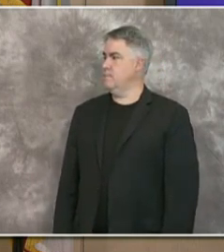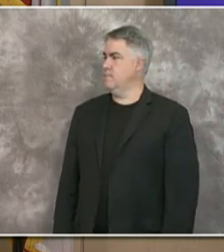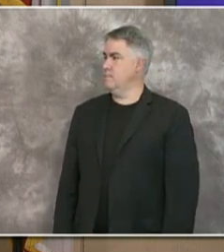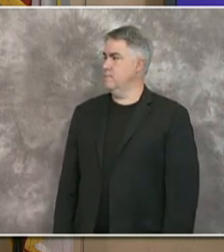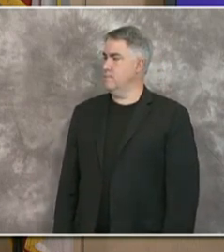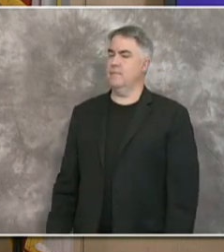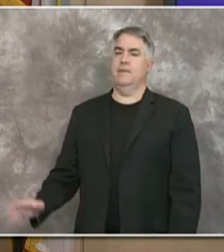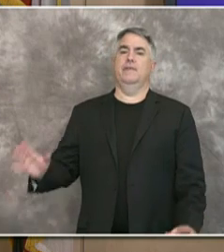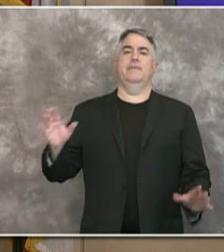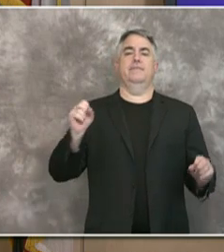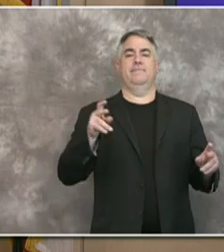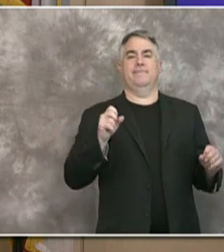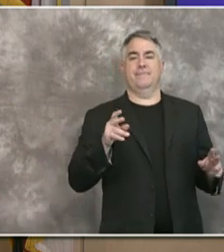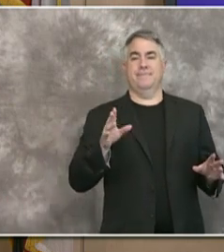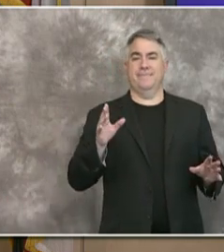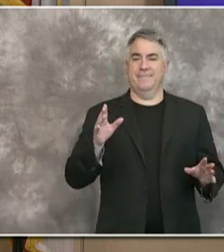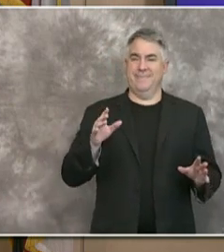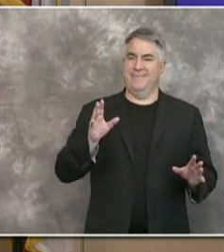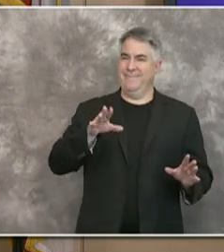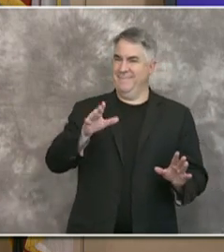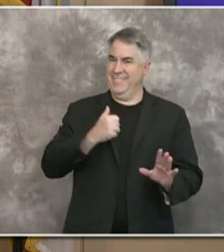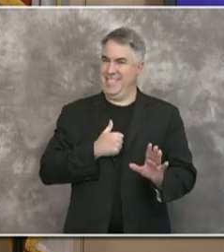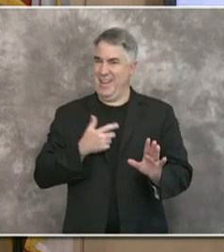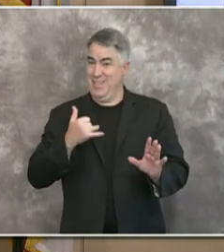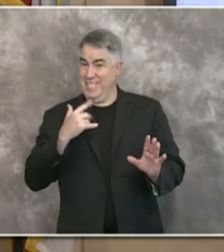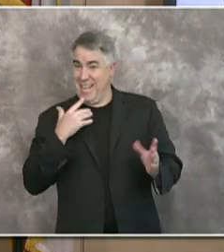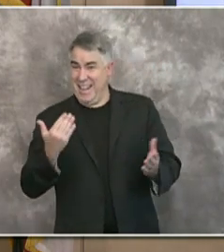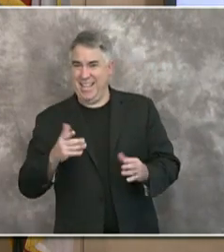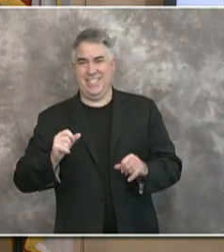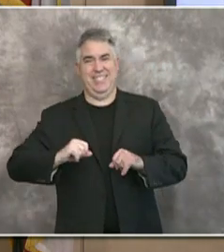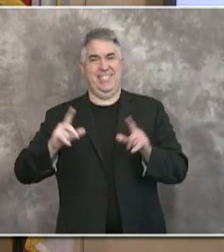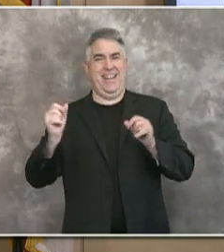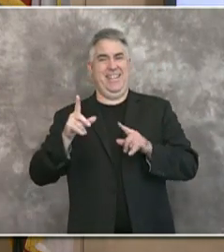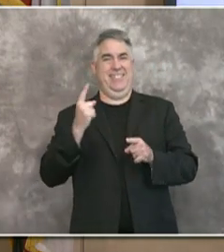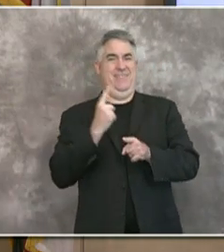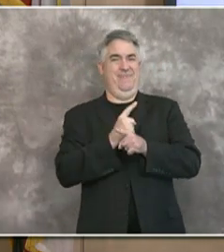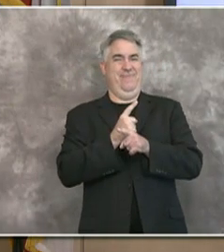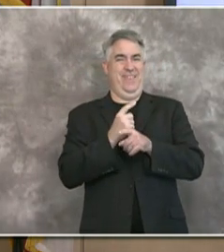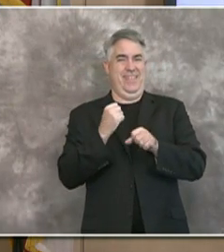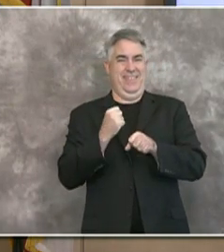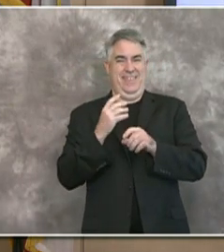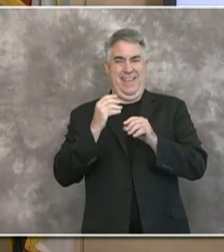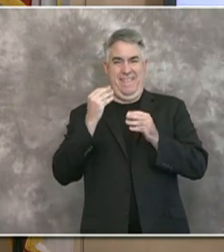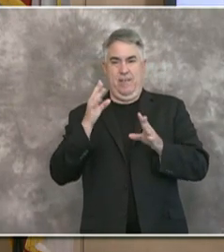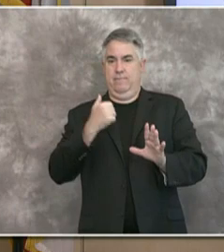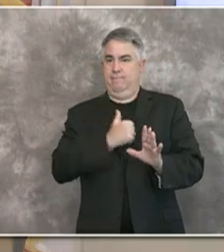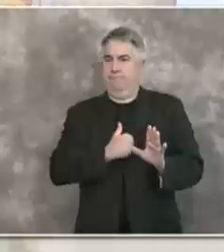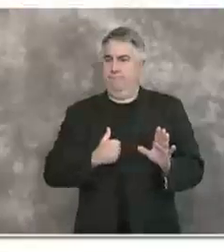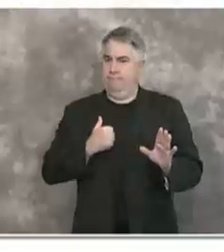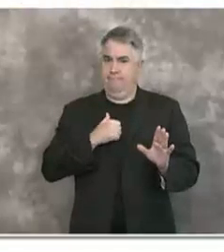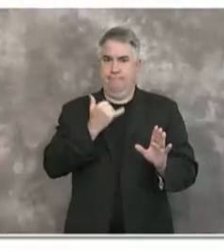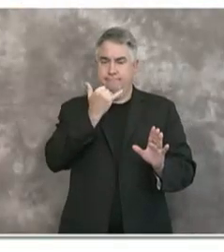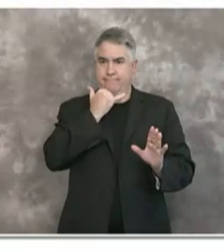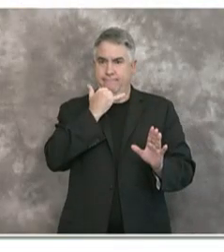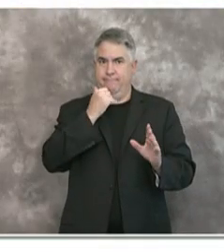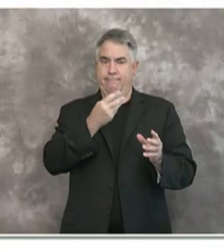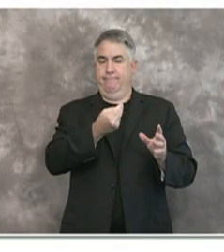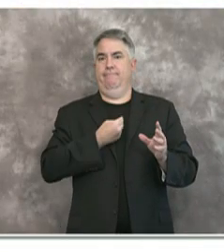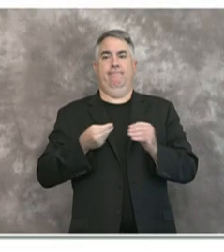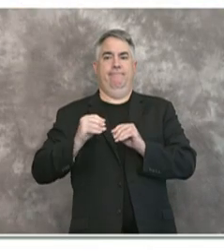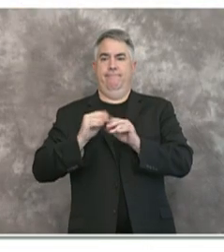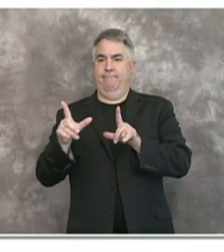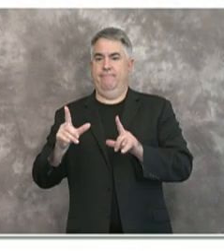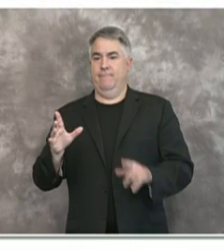Okay, for those of you who are still here, we're going to jump into our slides here. We got them updated again. My apologies for the error earlier. We'll go